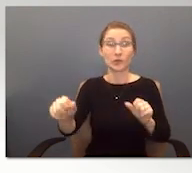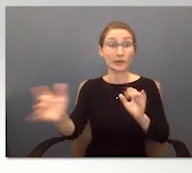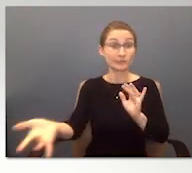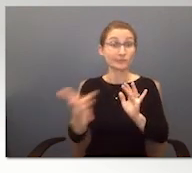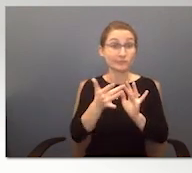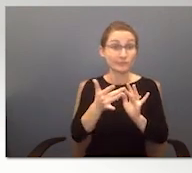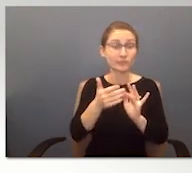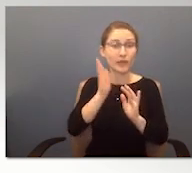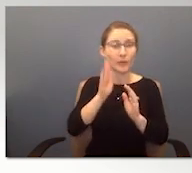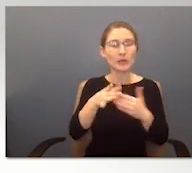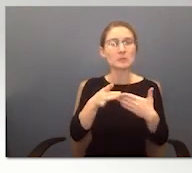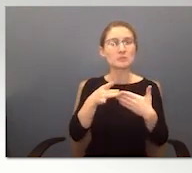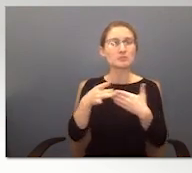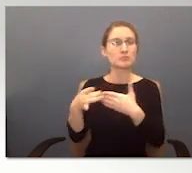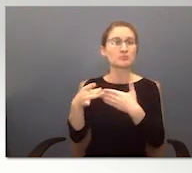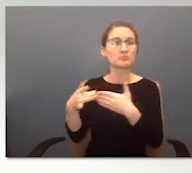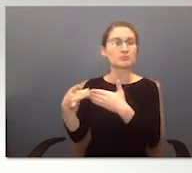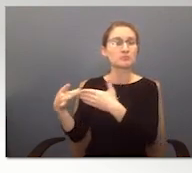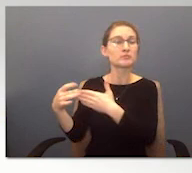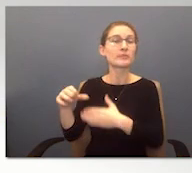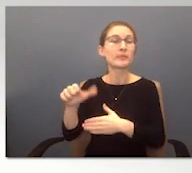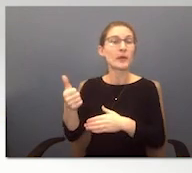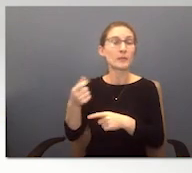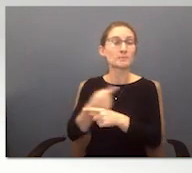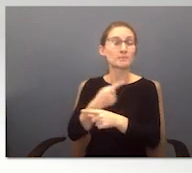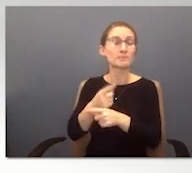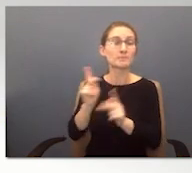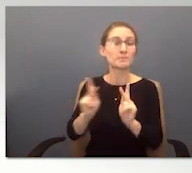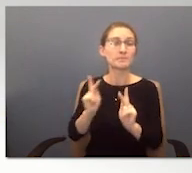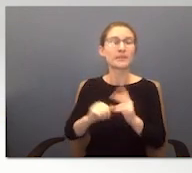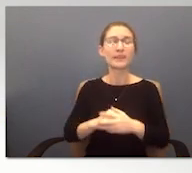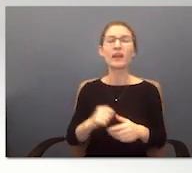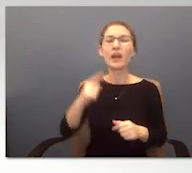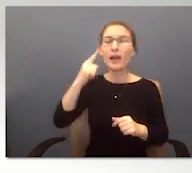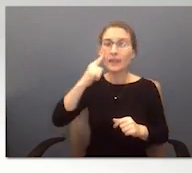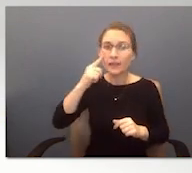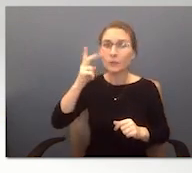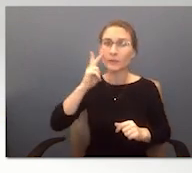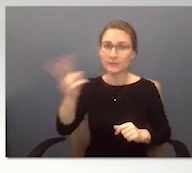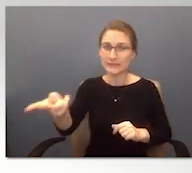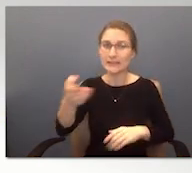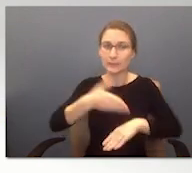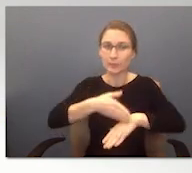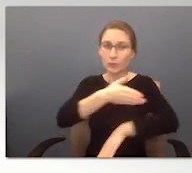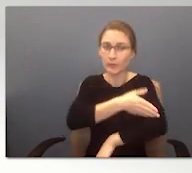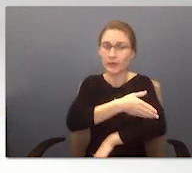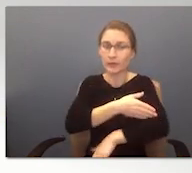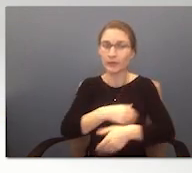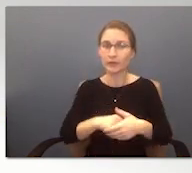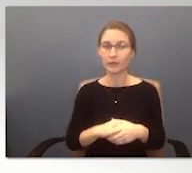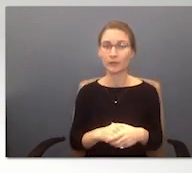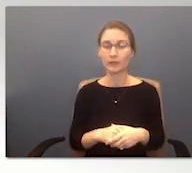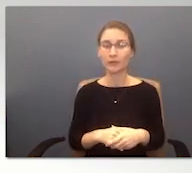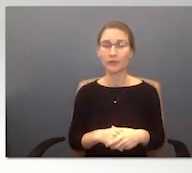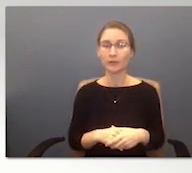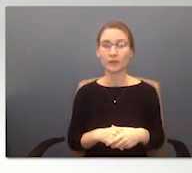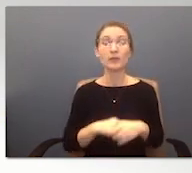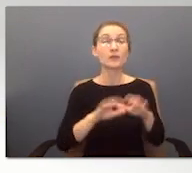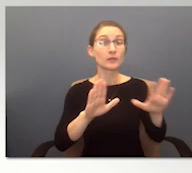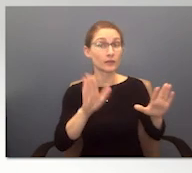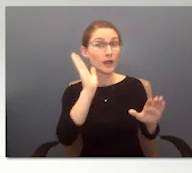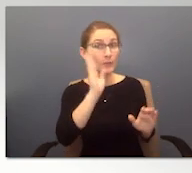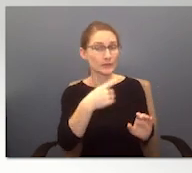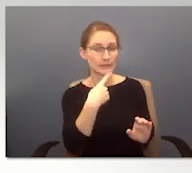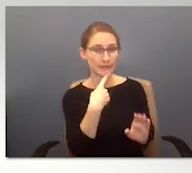can put you in touch with the right person that can help you. I think we're seeing an improvement. I really. I mean, I definitely will say